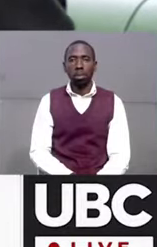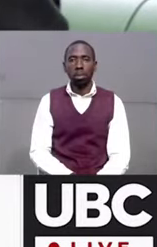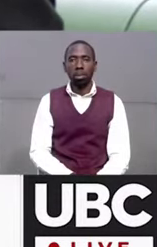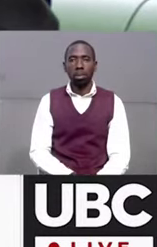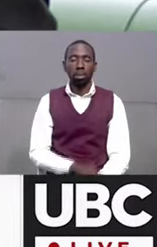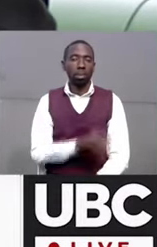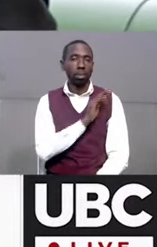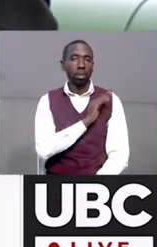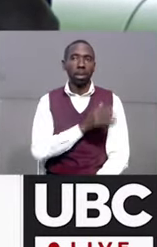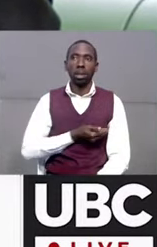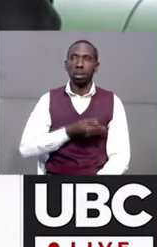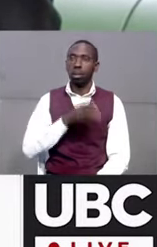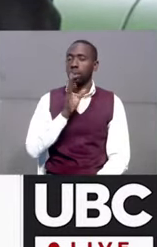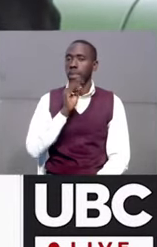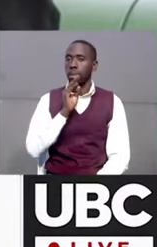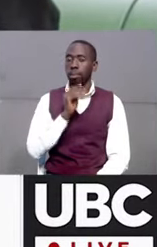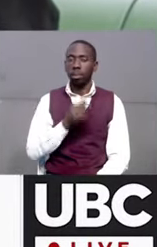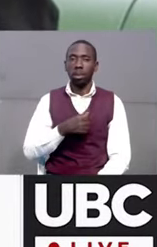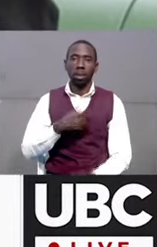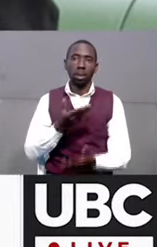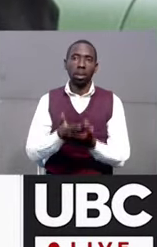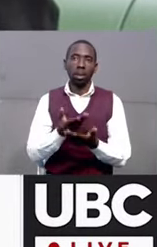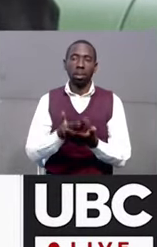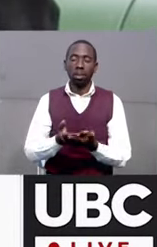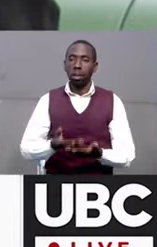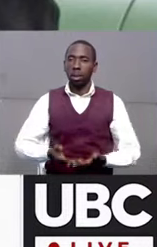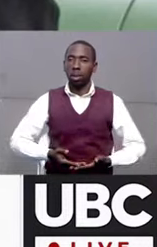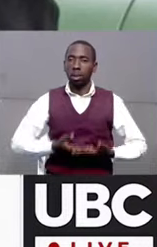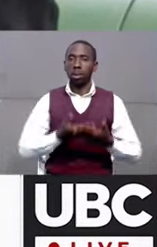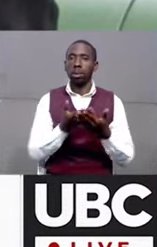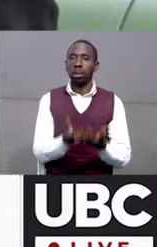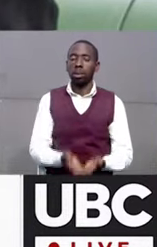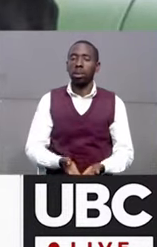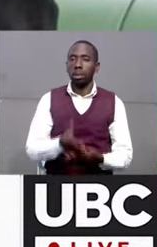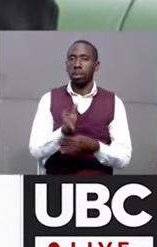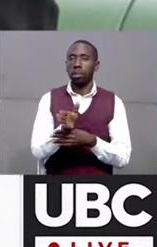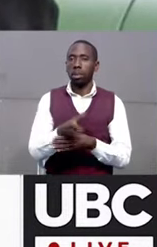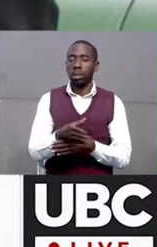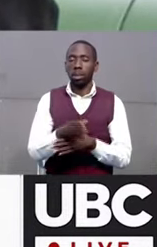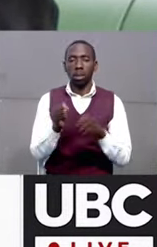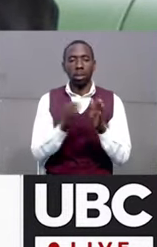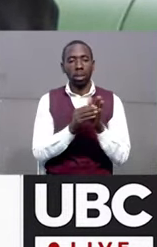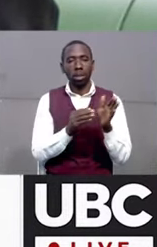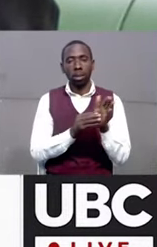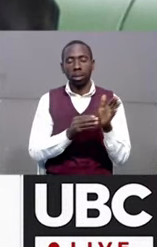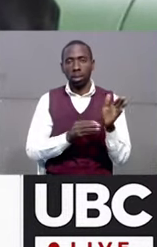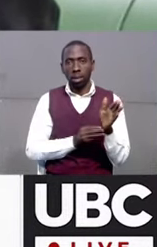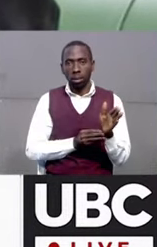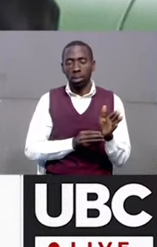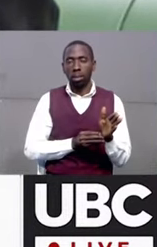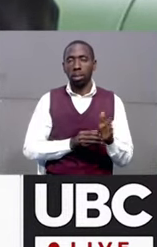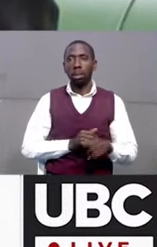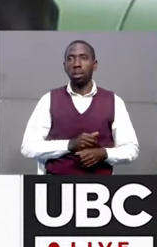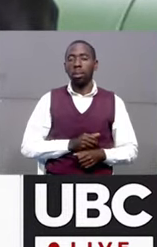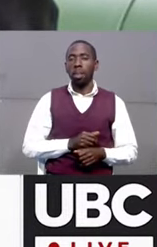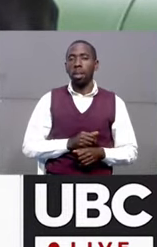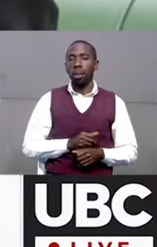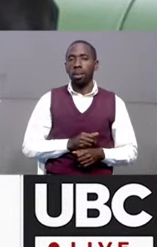Madam Speaker, I beg to lay a ministerial policy statement